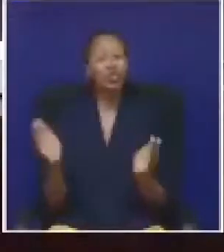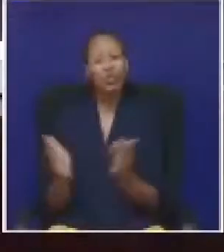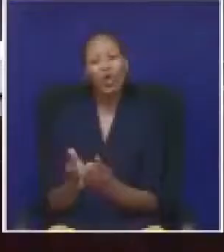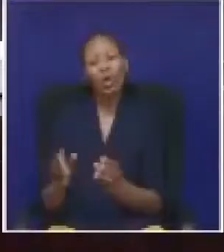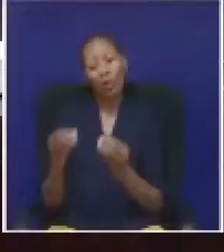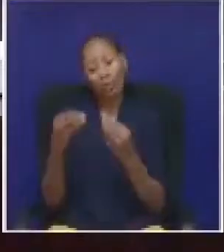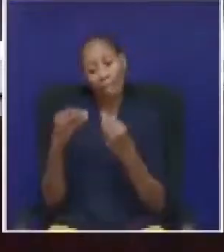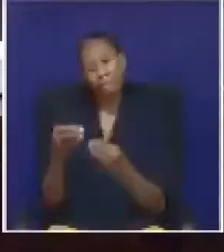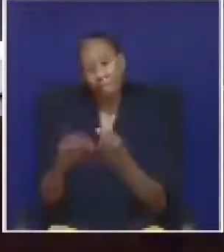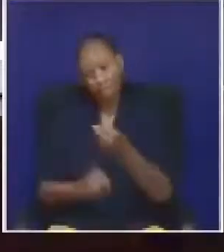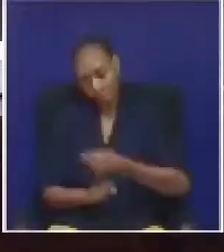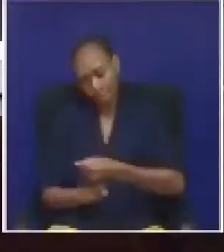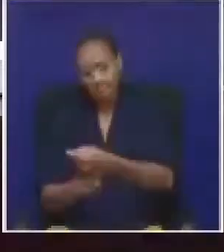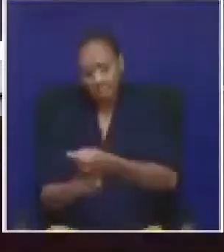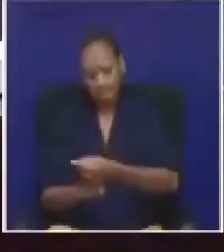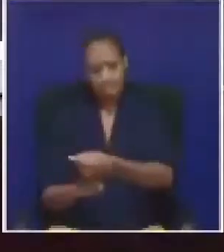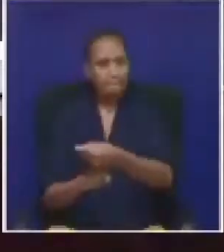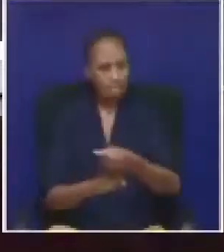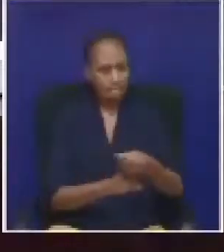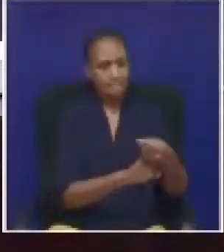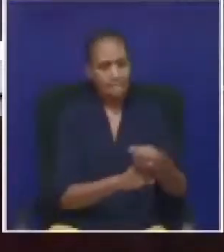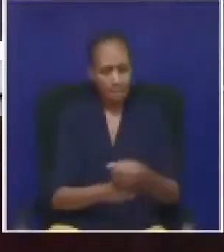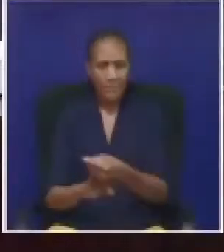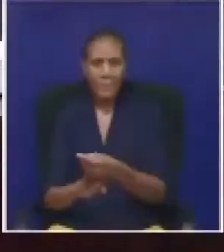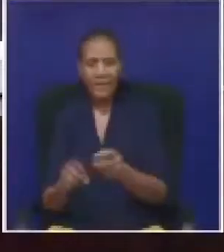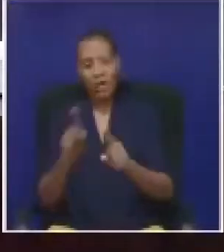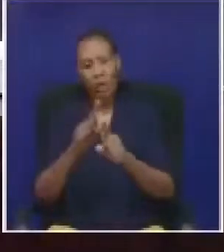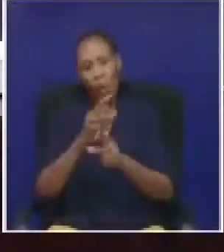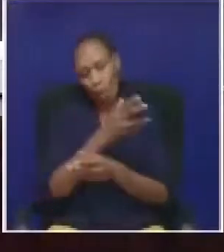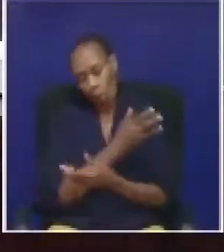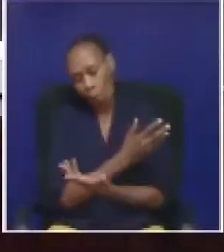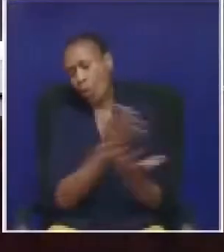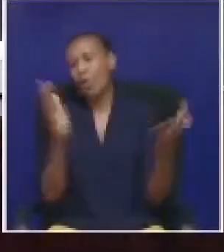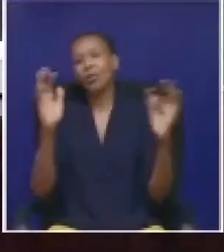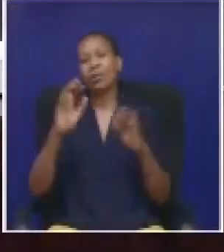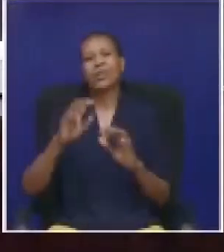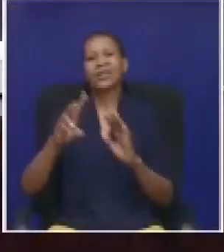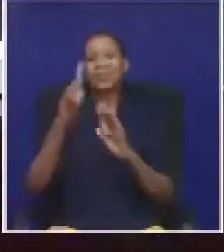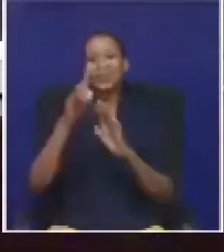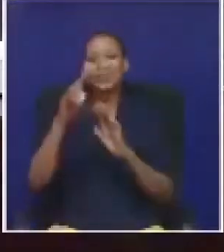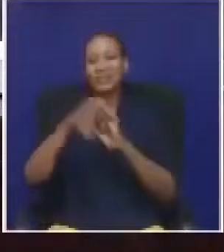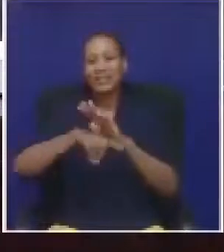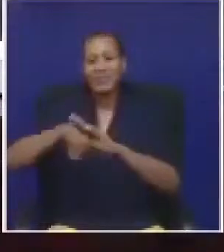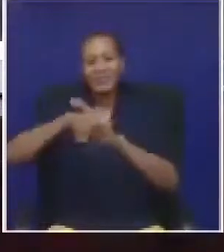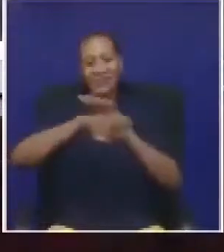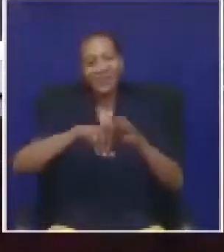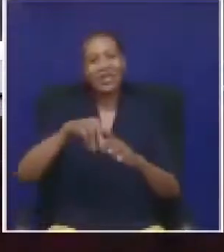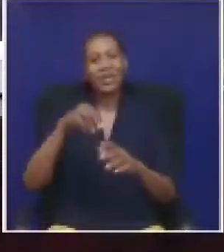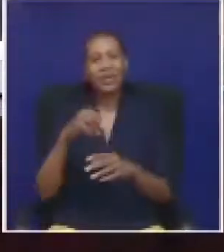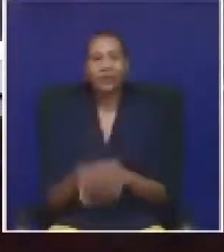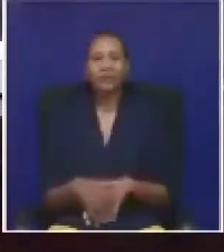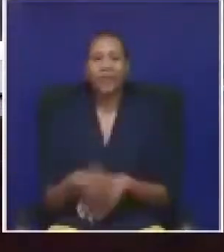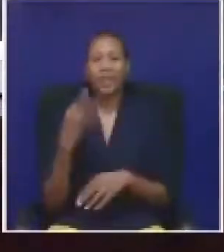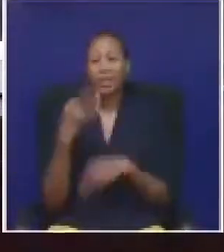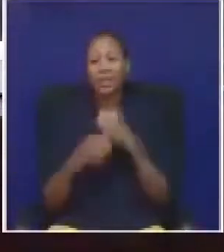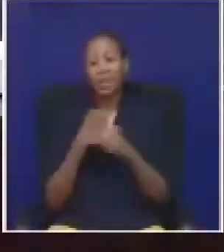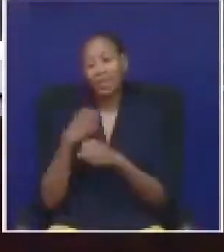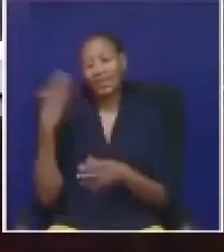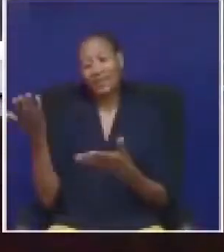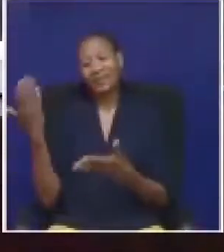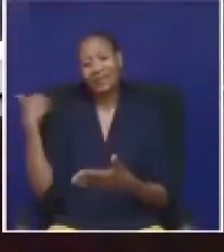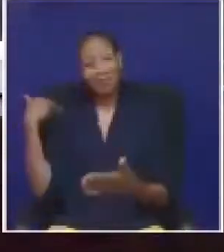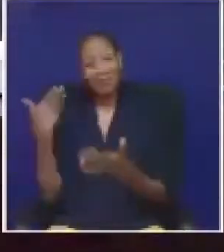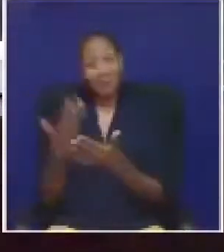support is included in each District 1 plan. Over the past 3 years, the